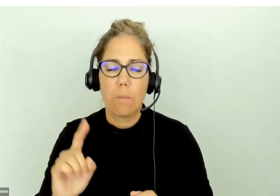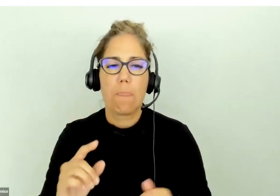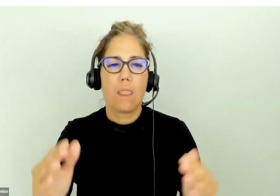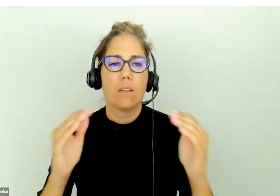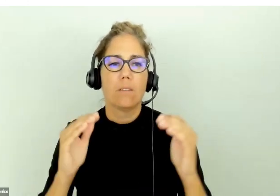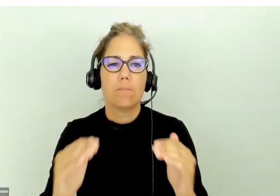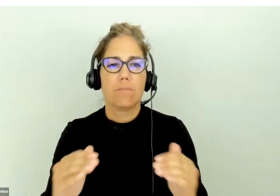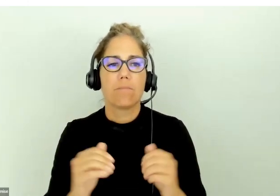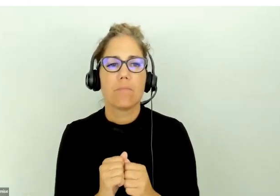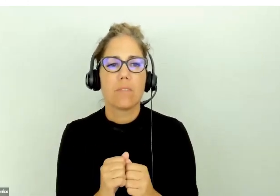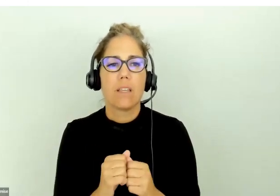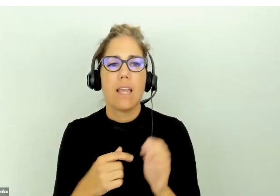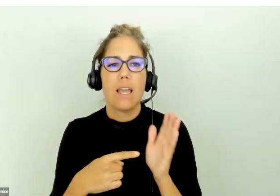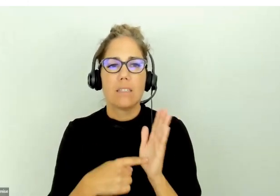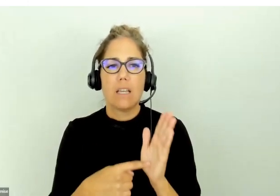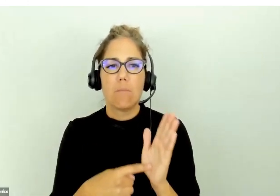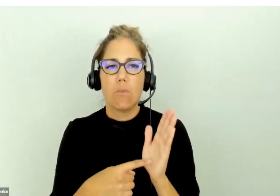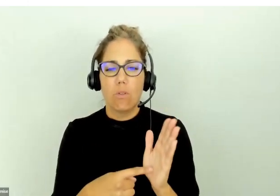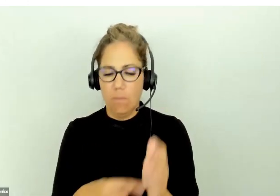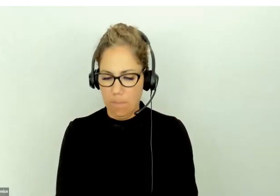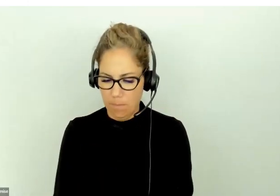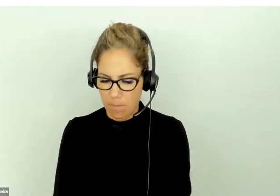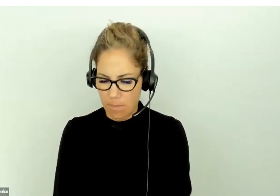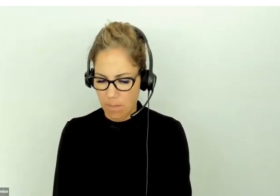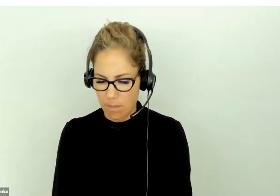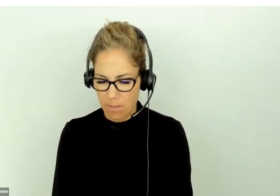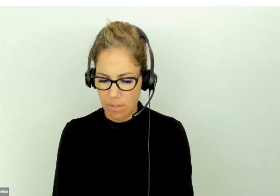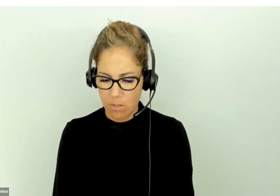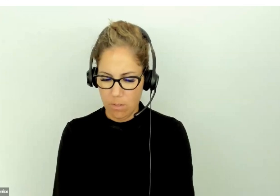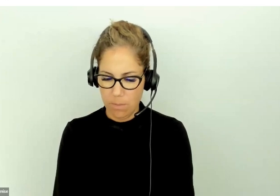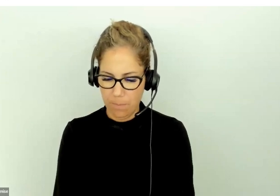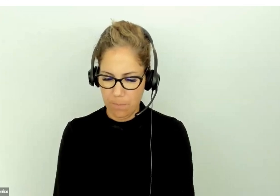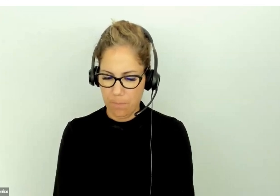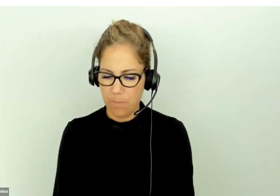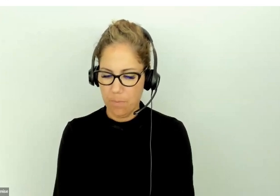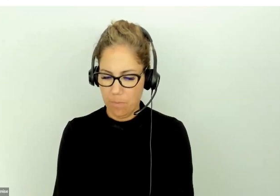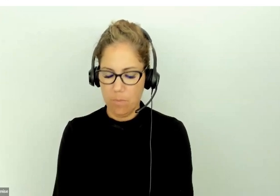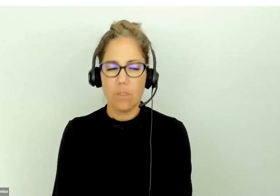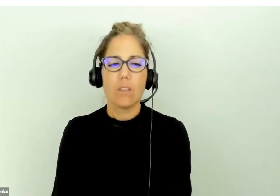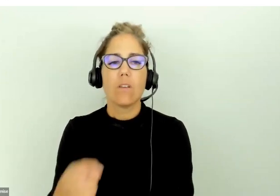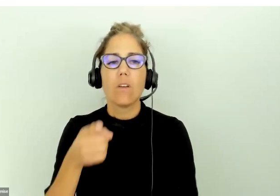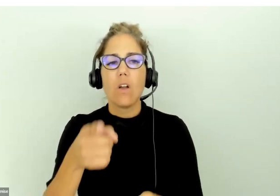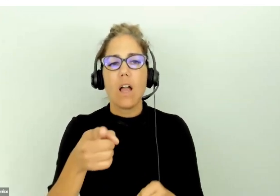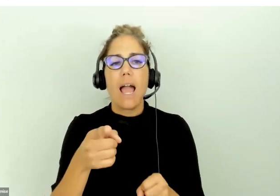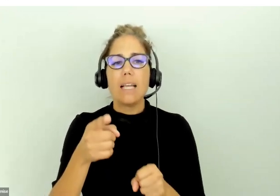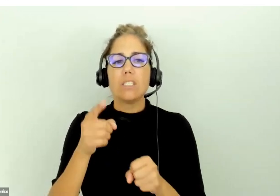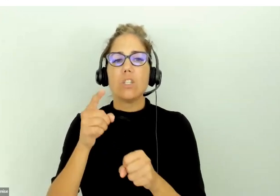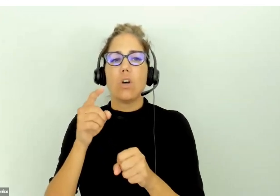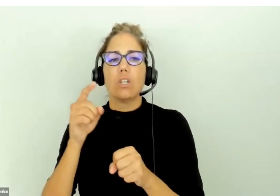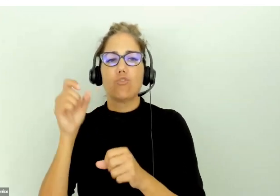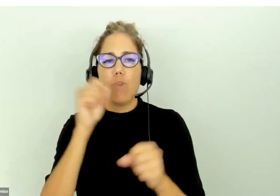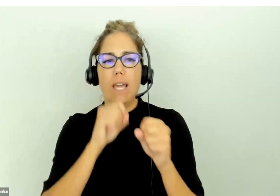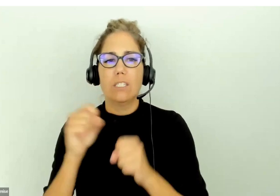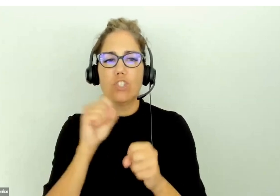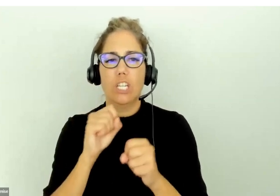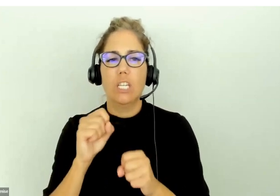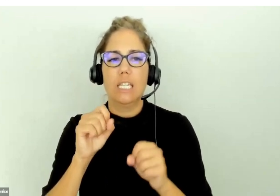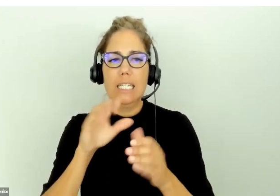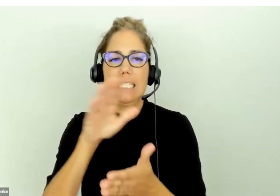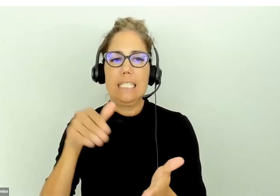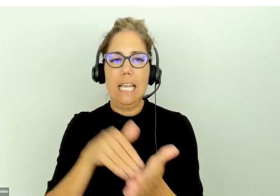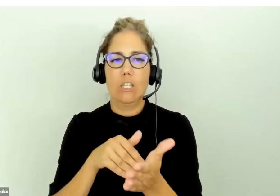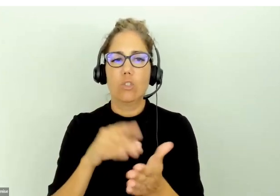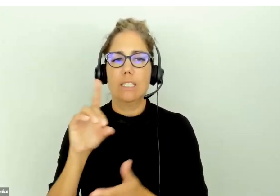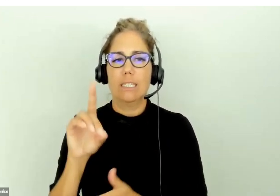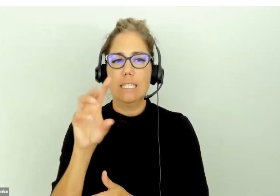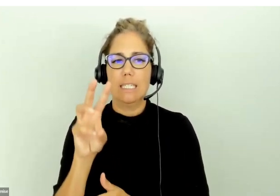In our example is ACL's Direct Care Workforce Strategies Center, which provides technical assistance